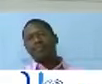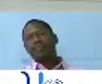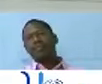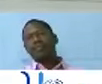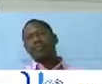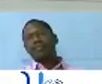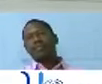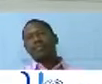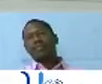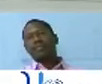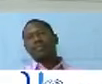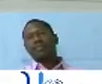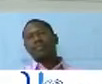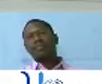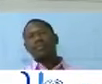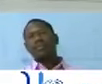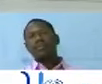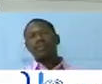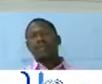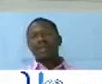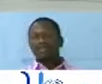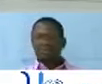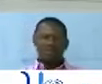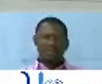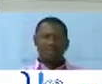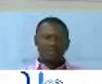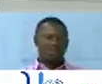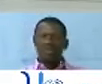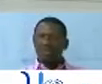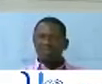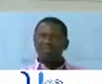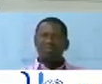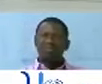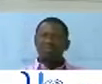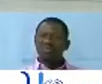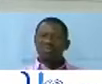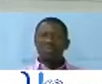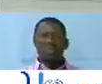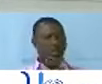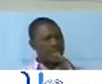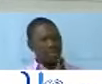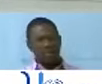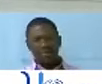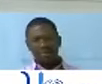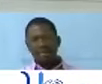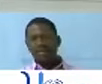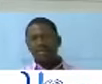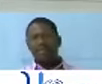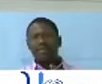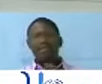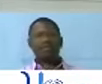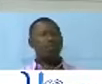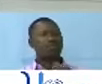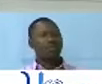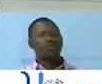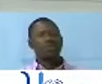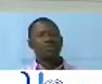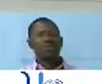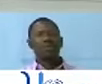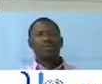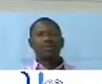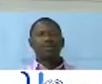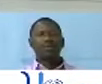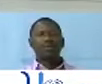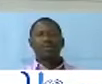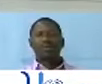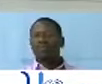He didn't have any faith in the system. He was wronged. He was taken advantage of. He